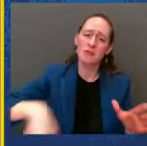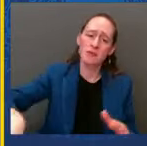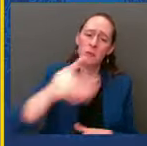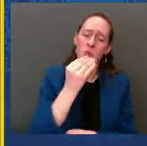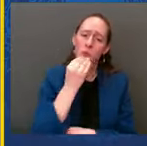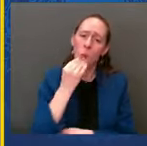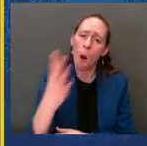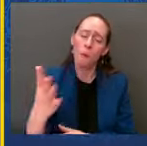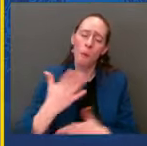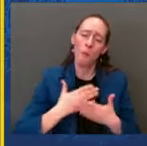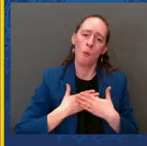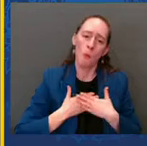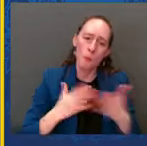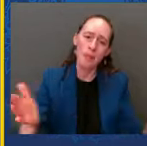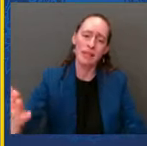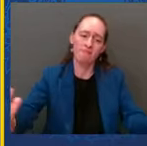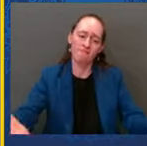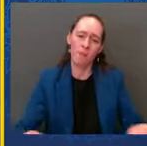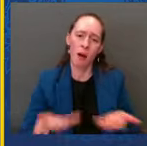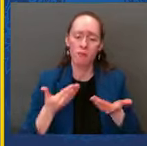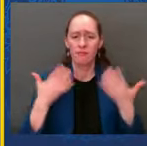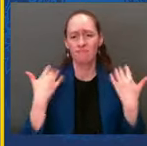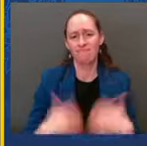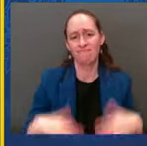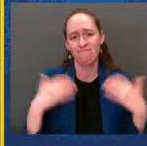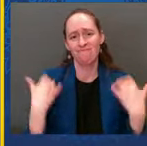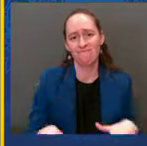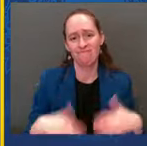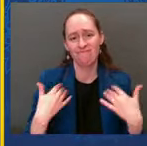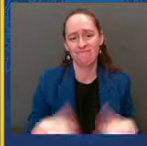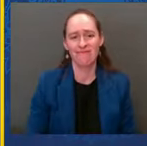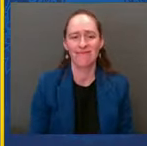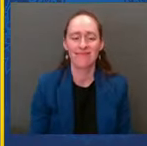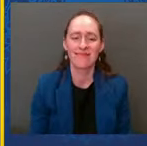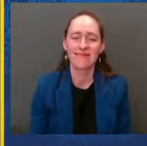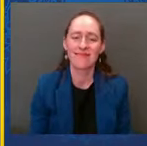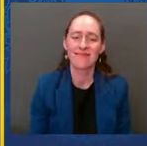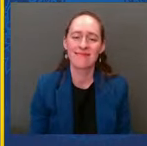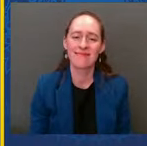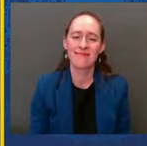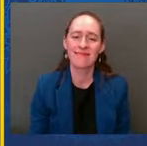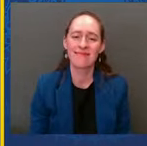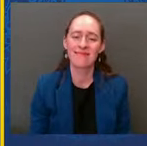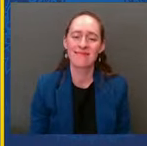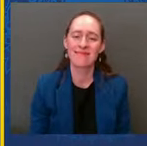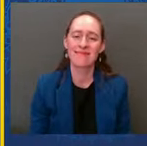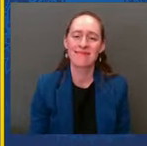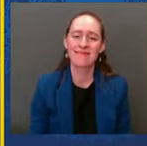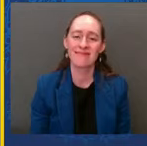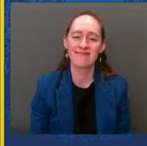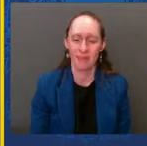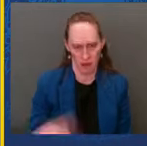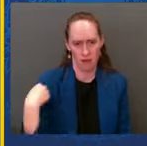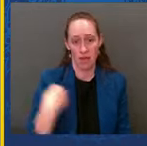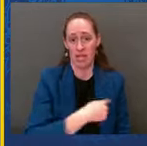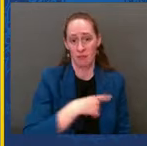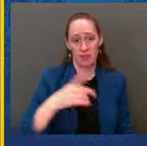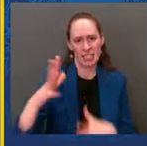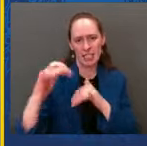our resolve as well. All across my country, in big cities and small towns,